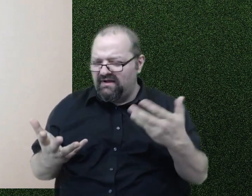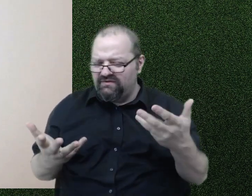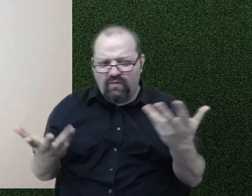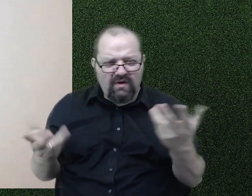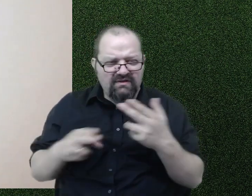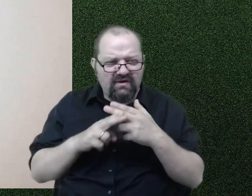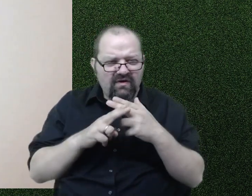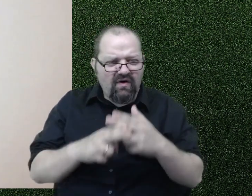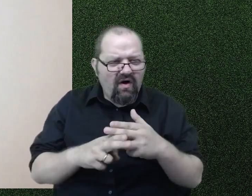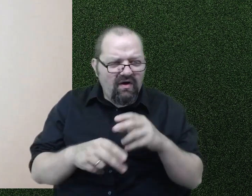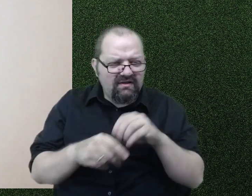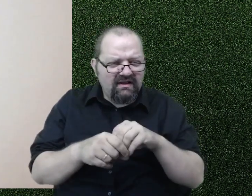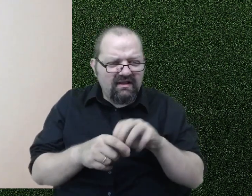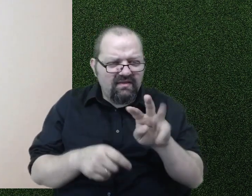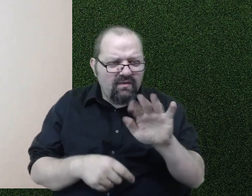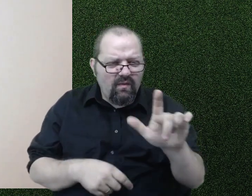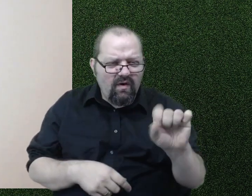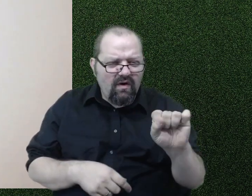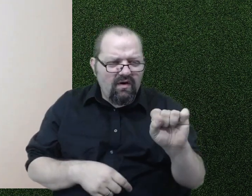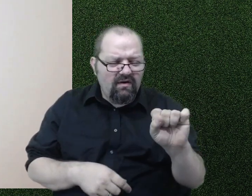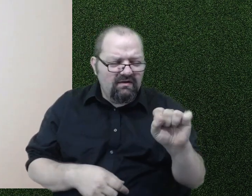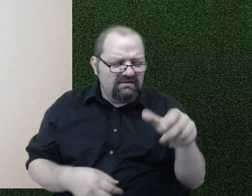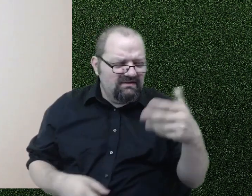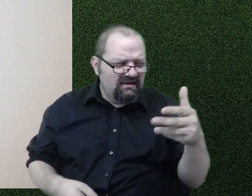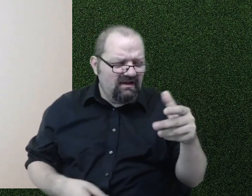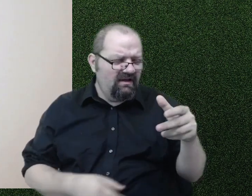walls? I'm